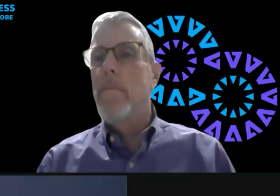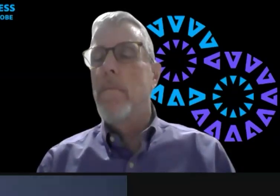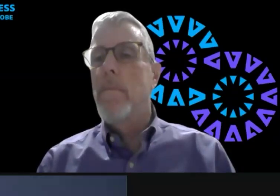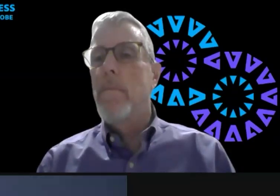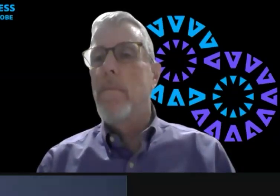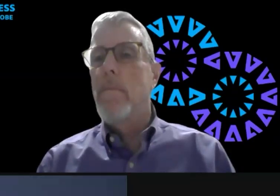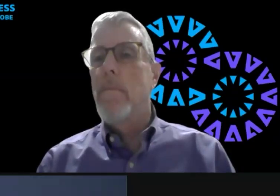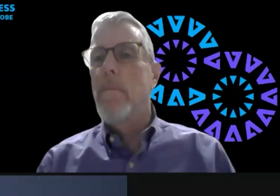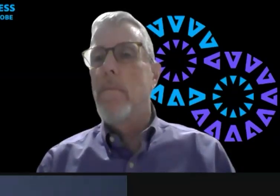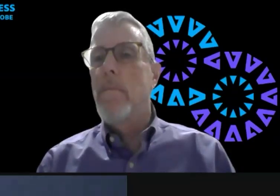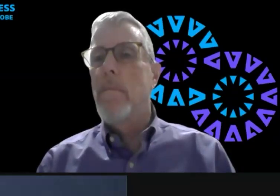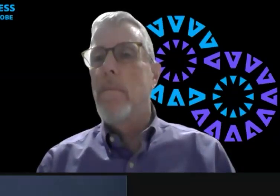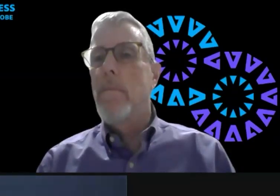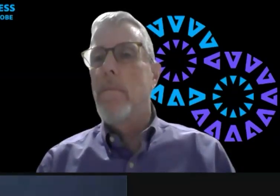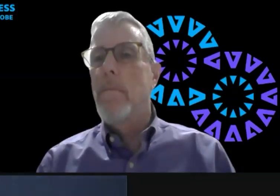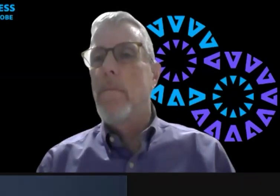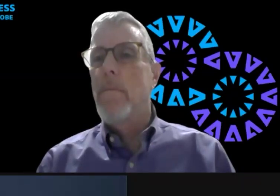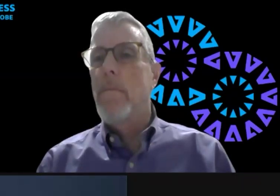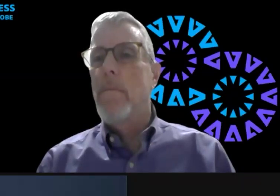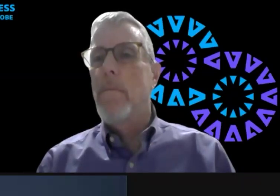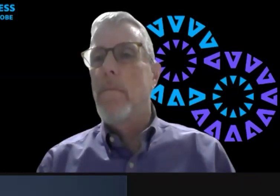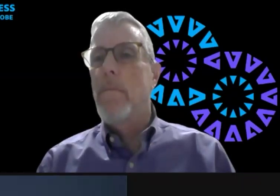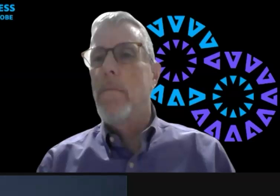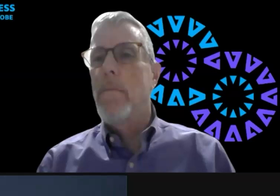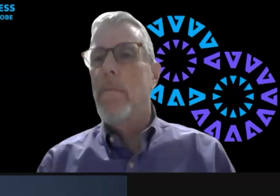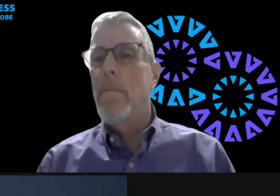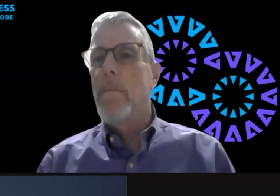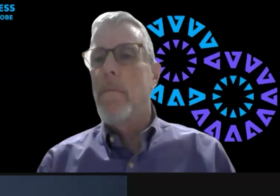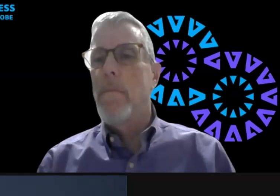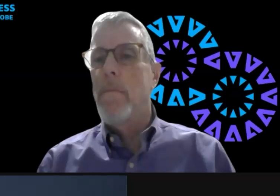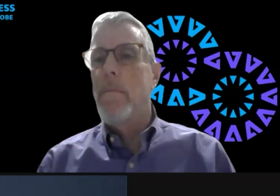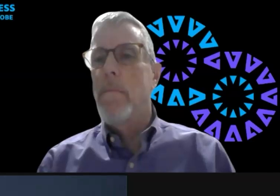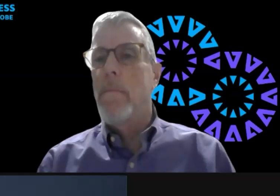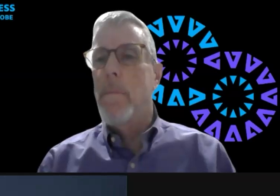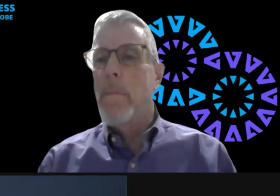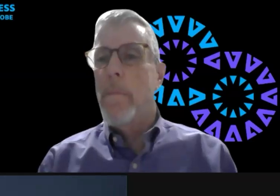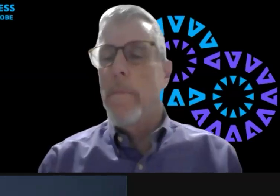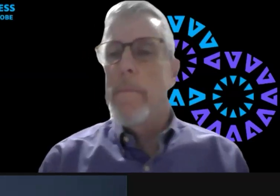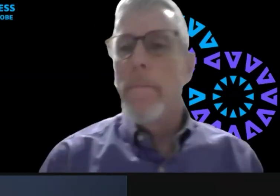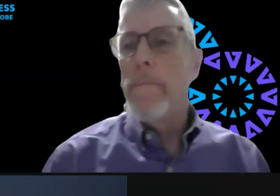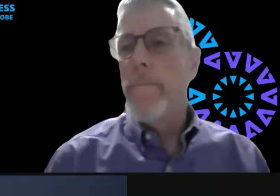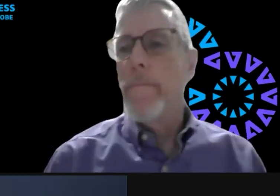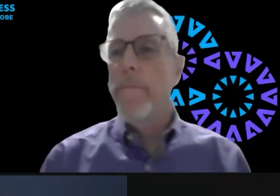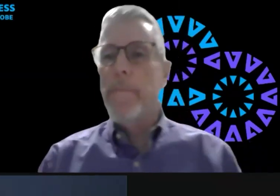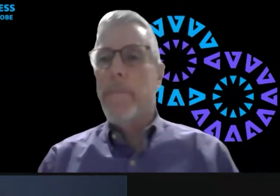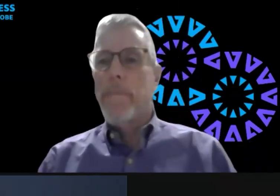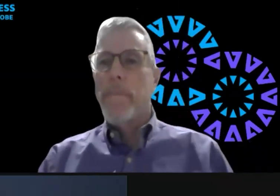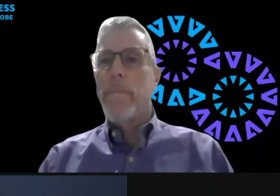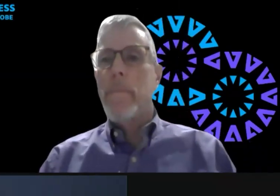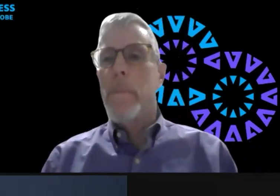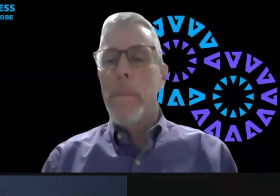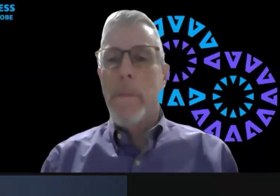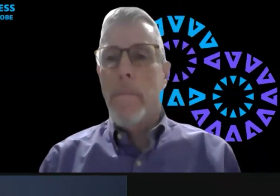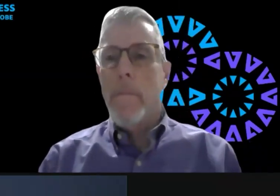problems. So now let's meet the representatives of some of the largest corporations around the world who are kind of behind most of the